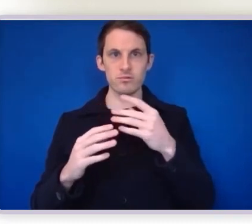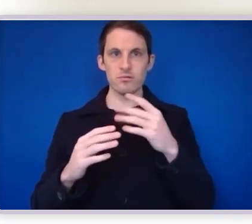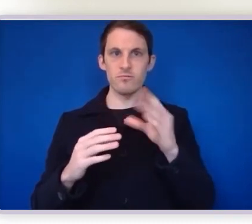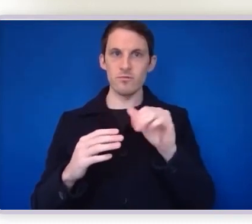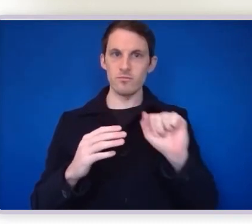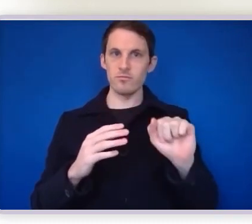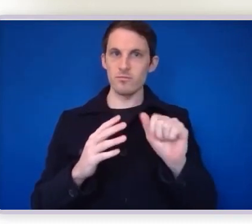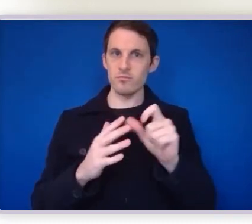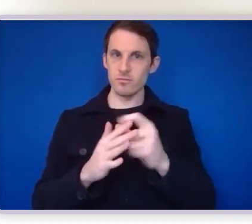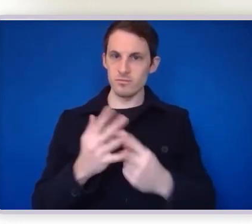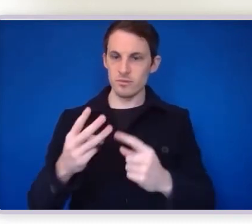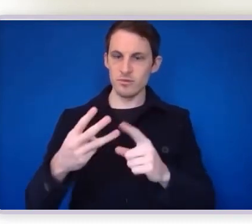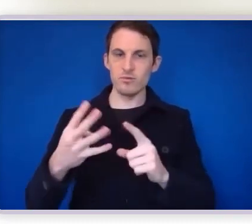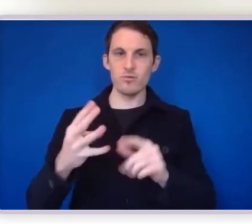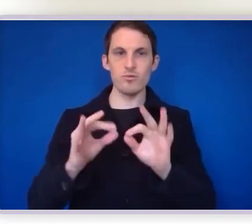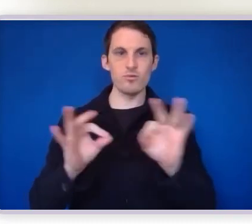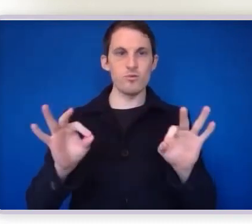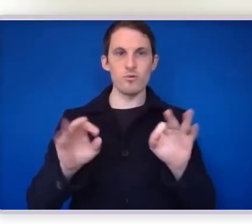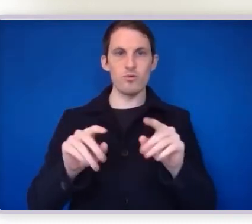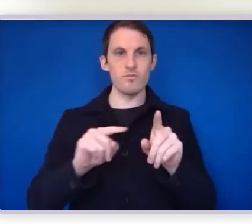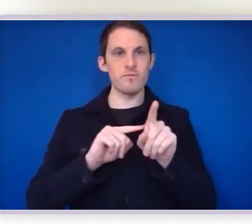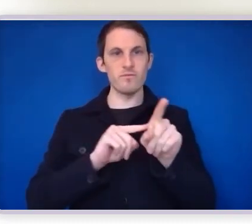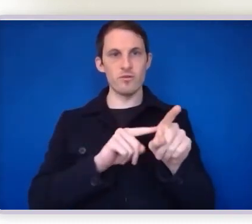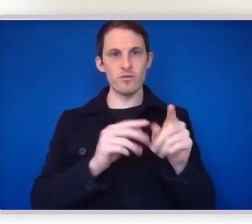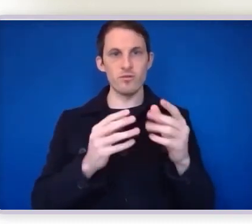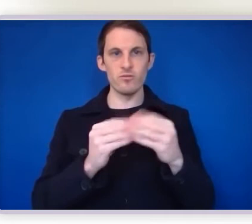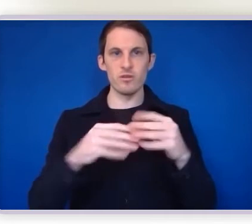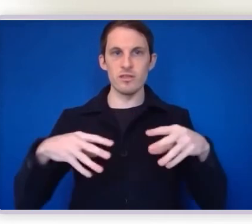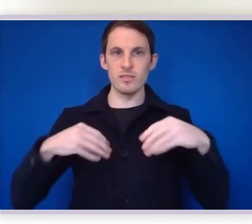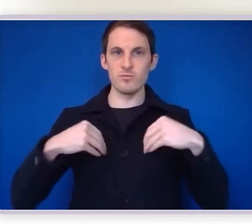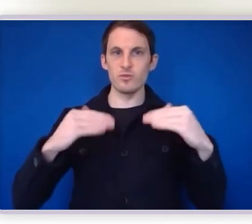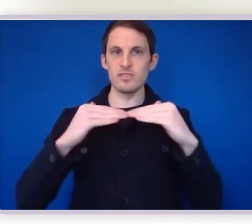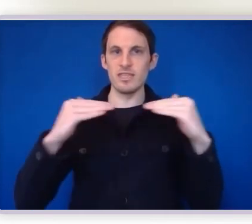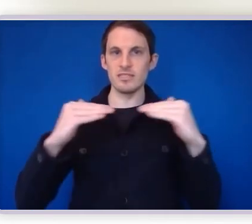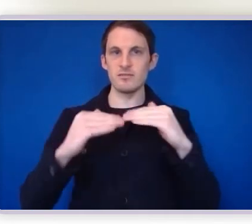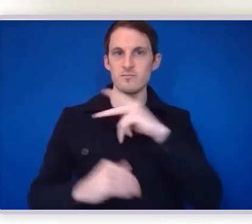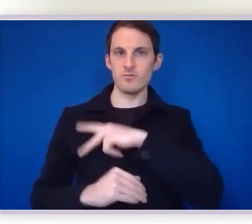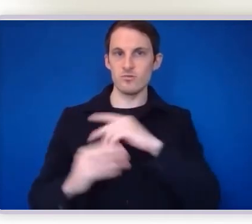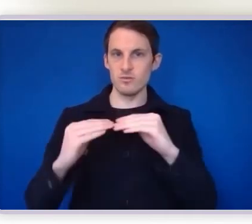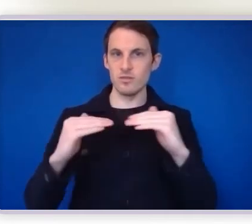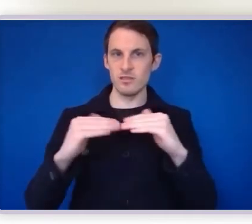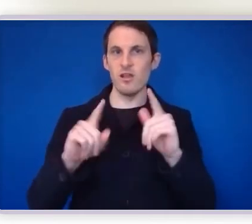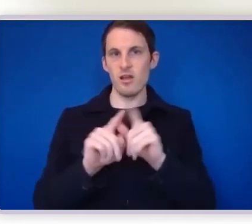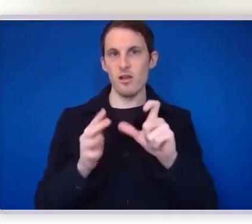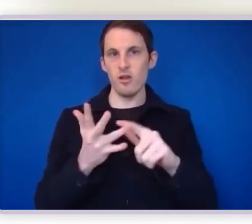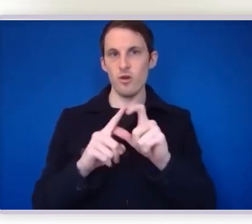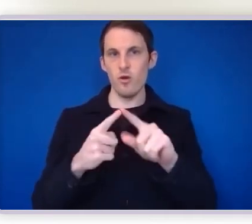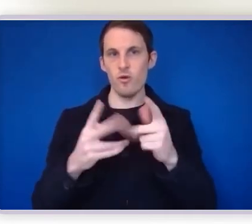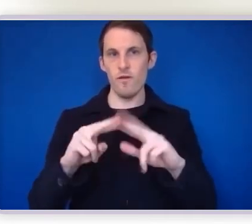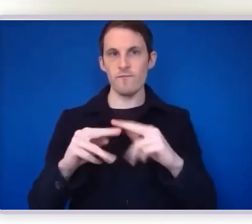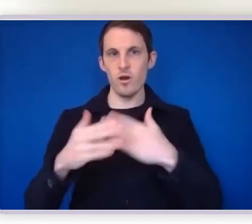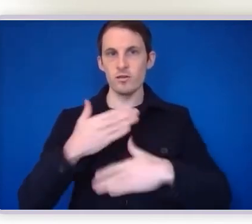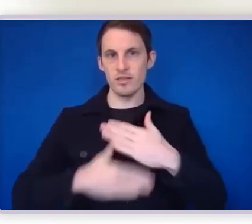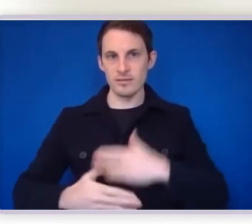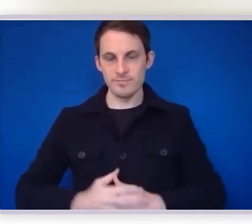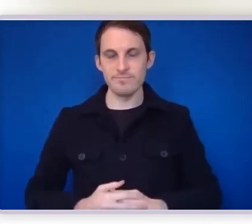not acting in accordance with acceptable standards like our code of conduct. So